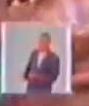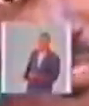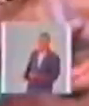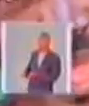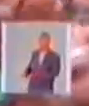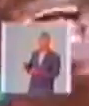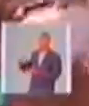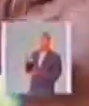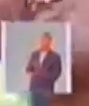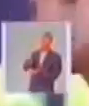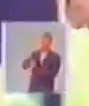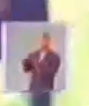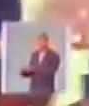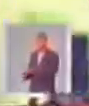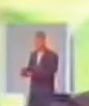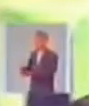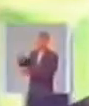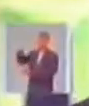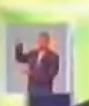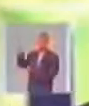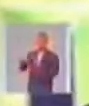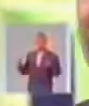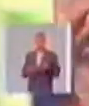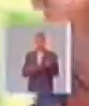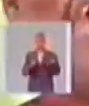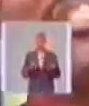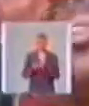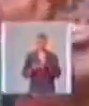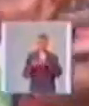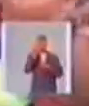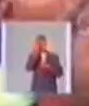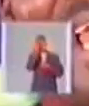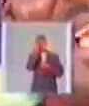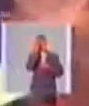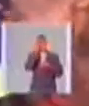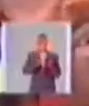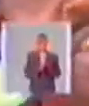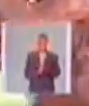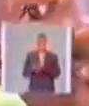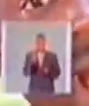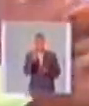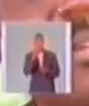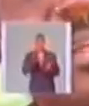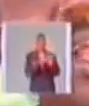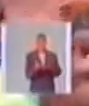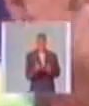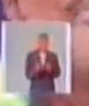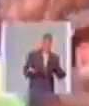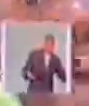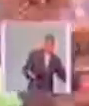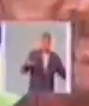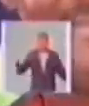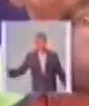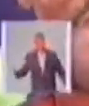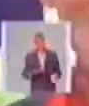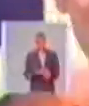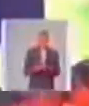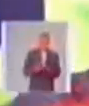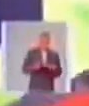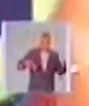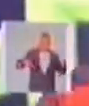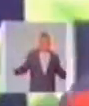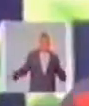Afan. And answer our Pharisees for Afan. Who read the Gospels, no, the one who say, Jesus was neutral. No, you will be Afan.